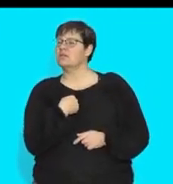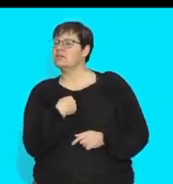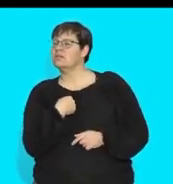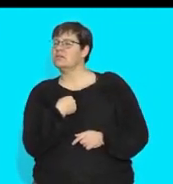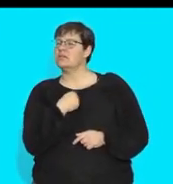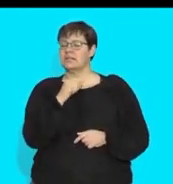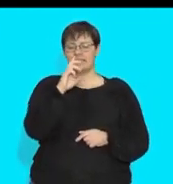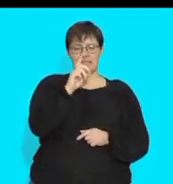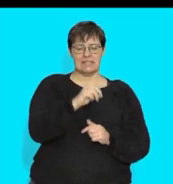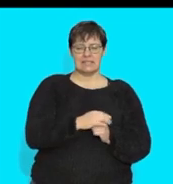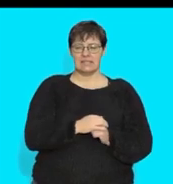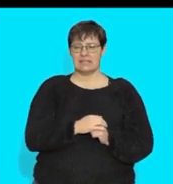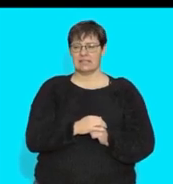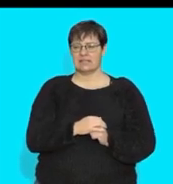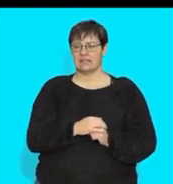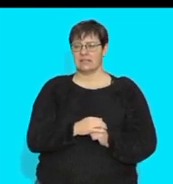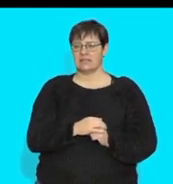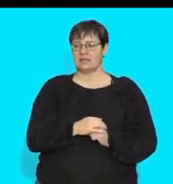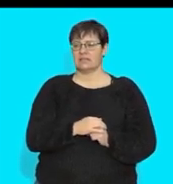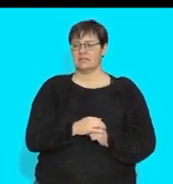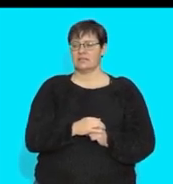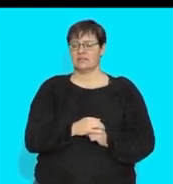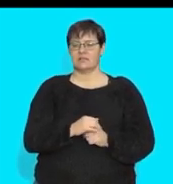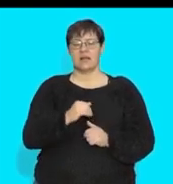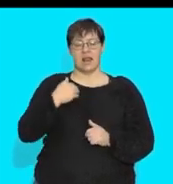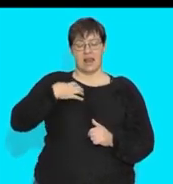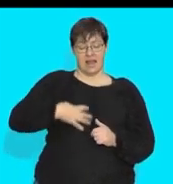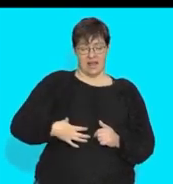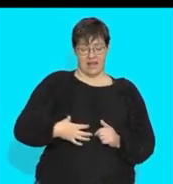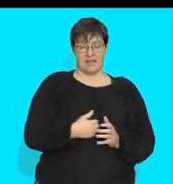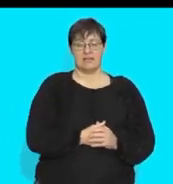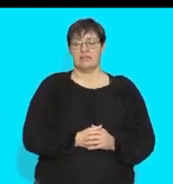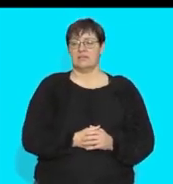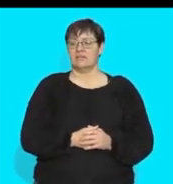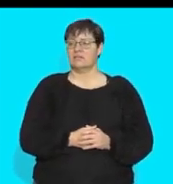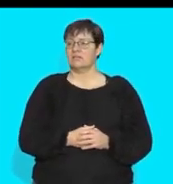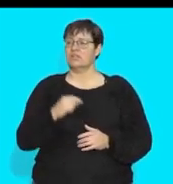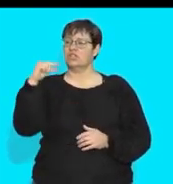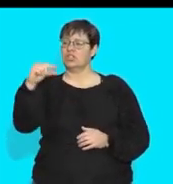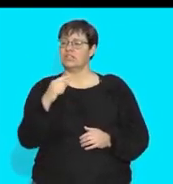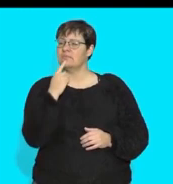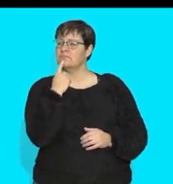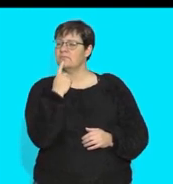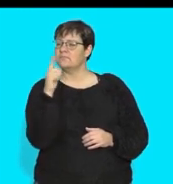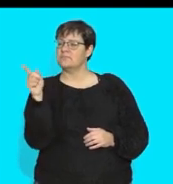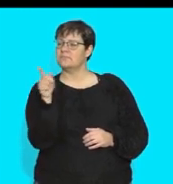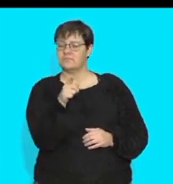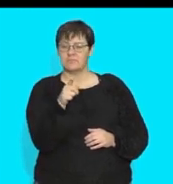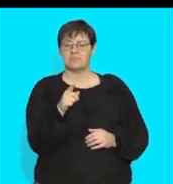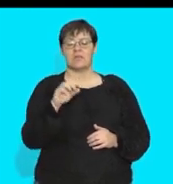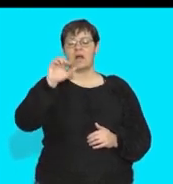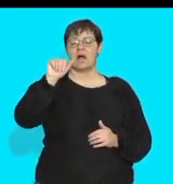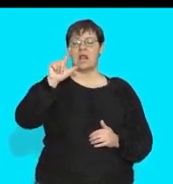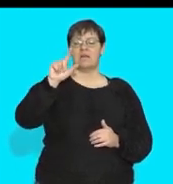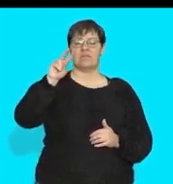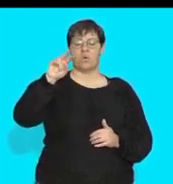do it. Number D, all right, is going to be a lung, and number G is going to be